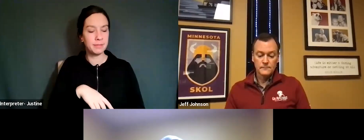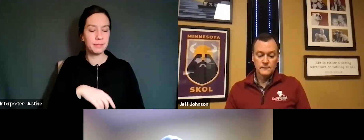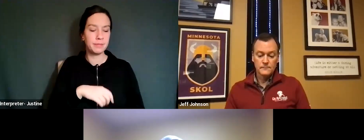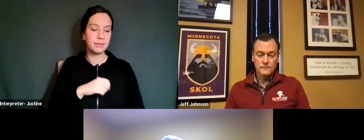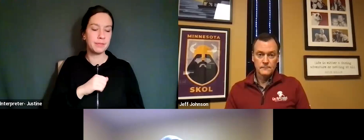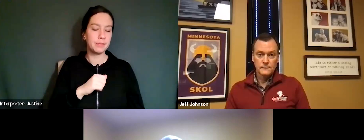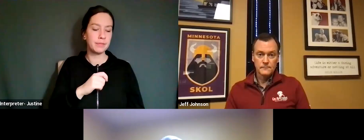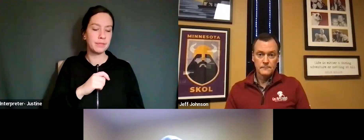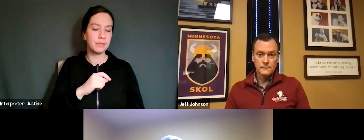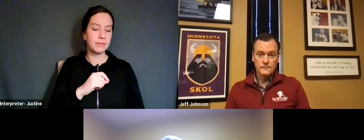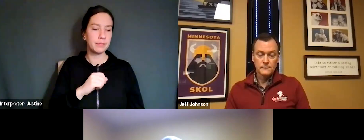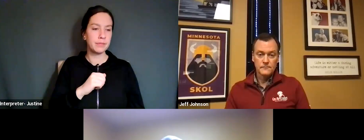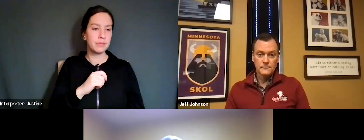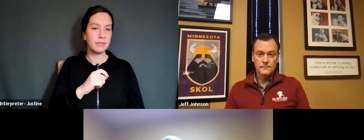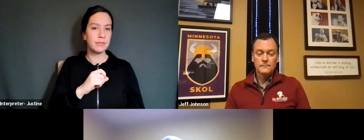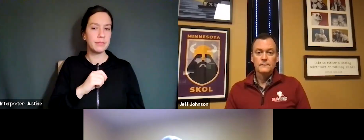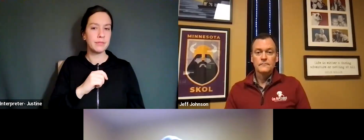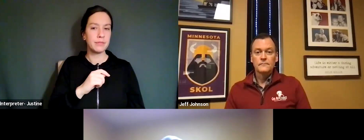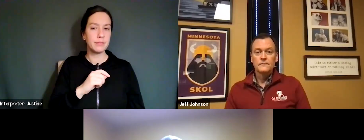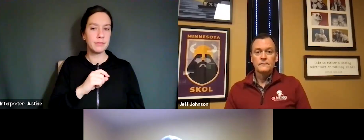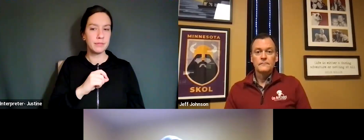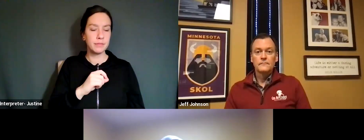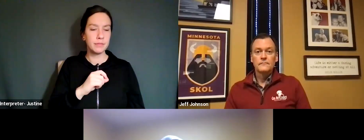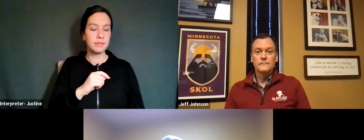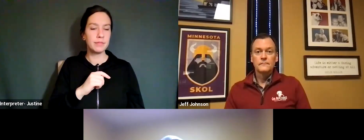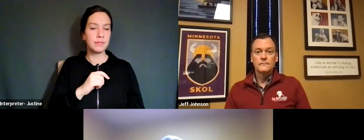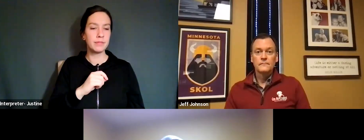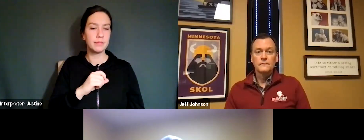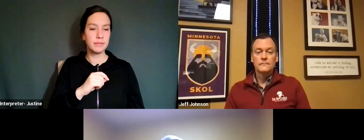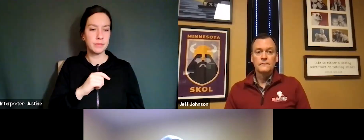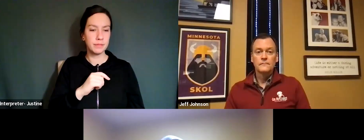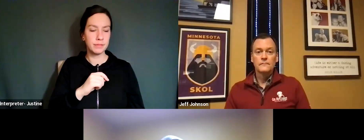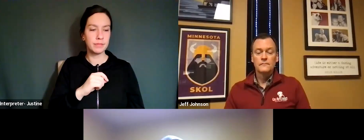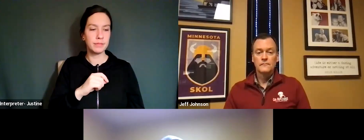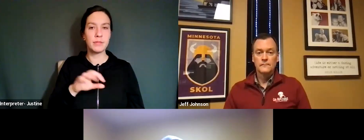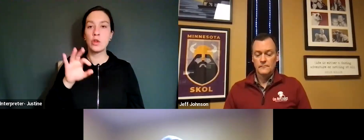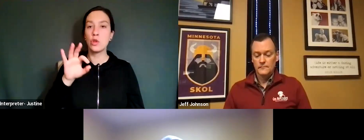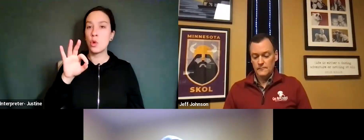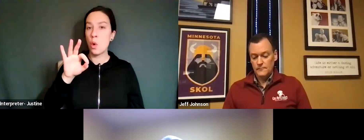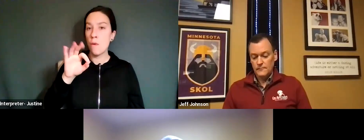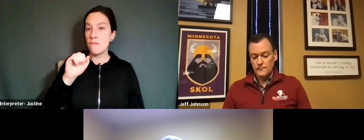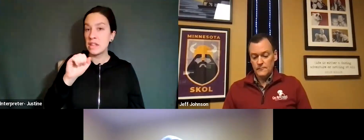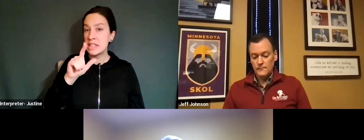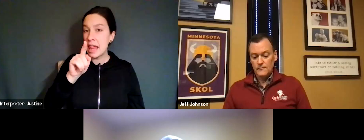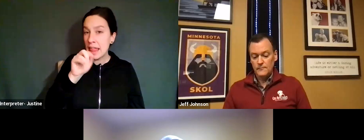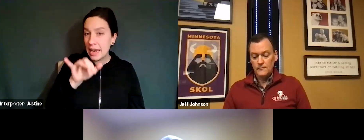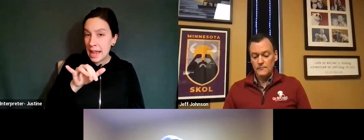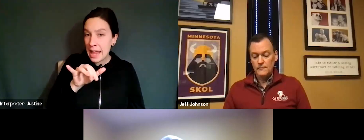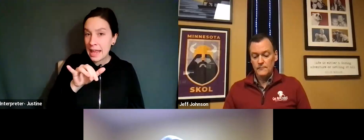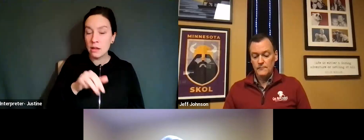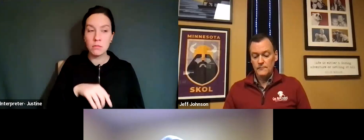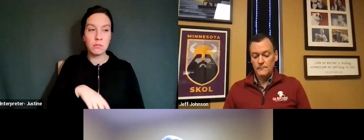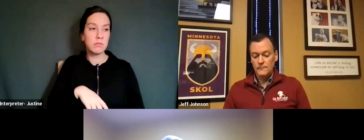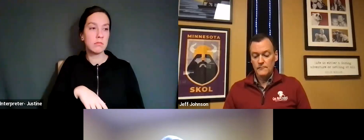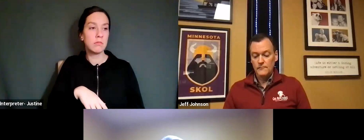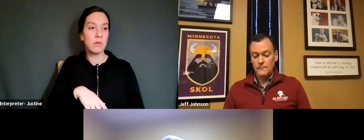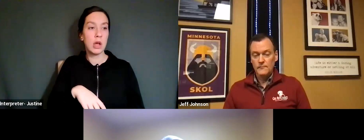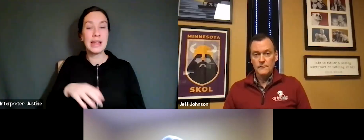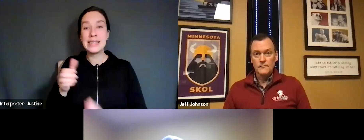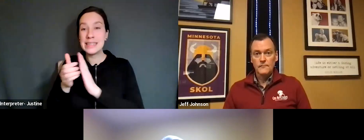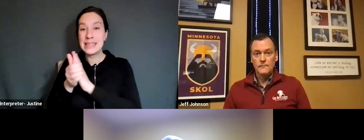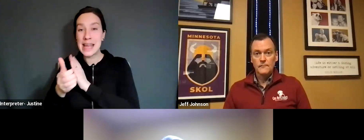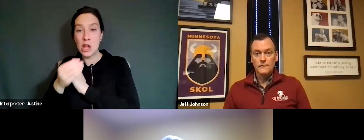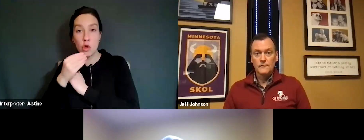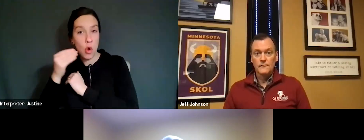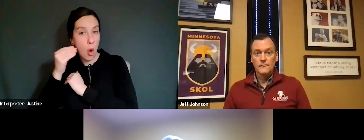in using these facility and home, skilled home companion dogs. Will that reduce our number of what